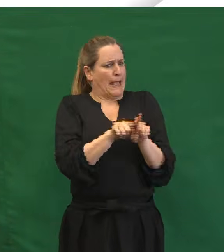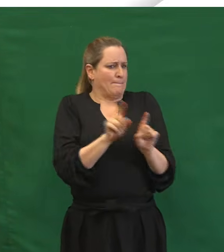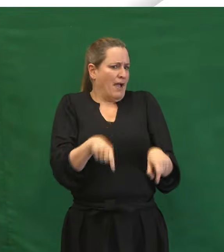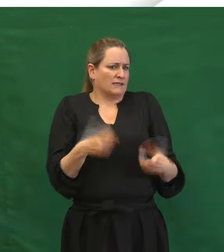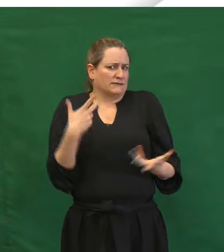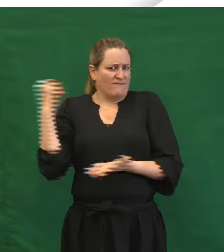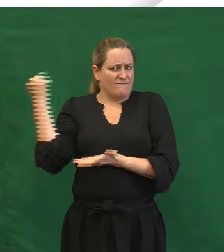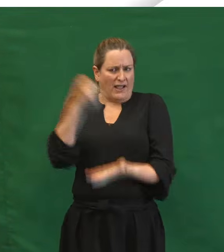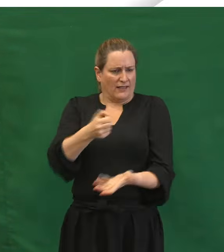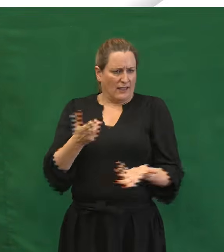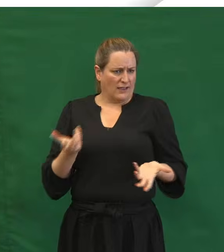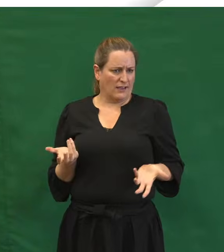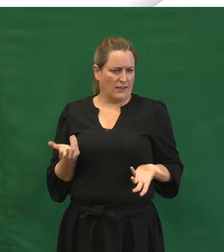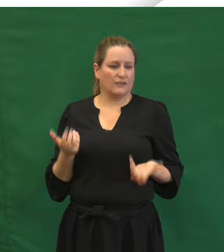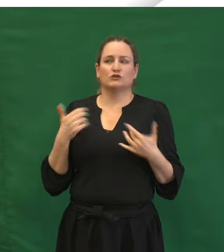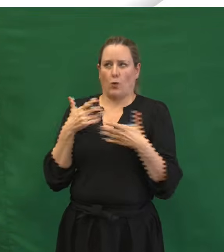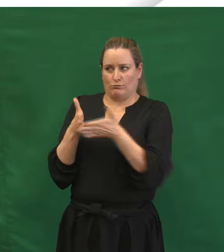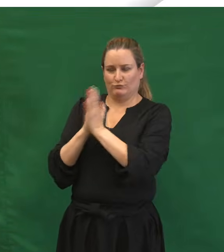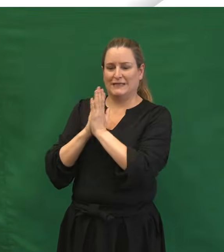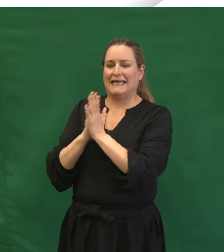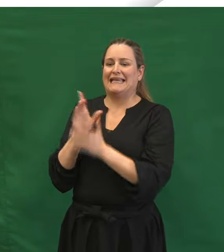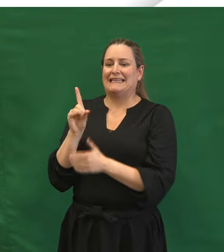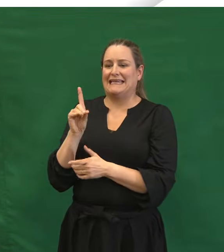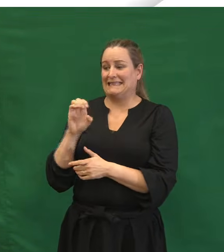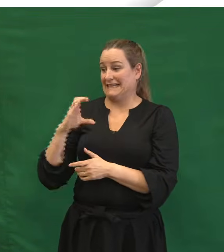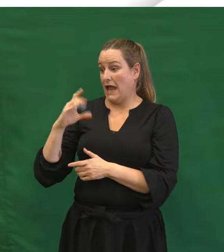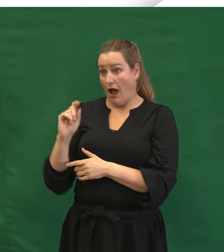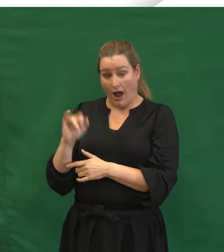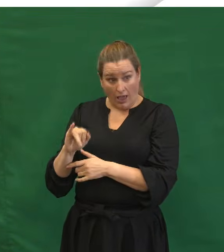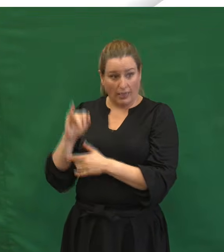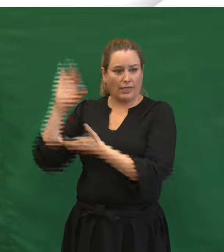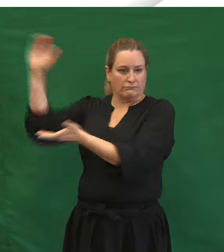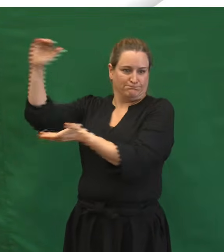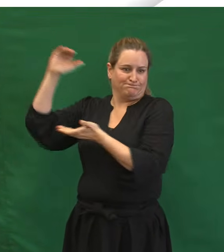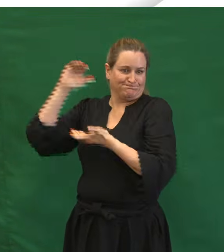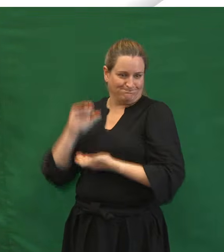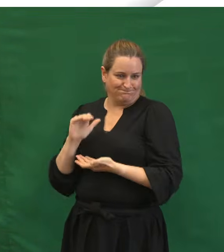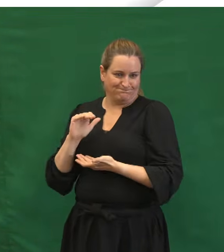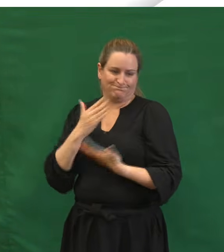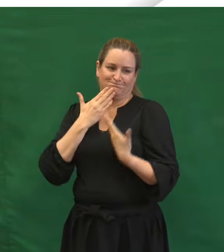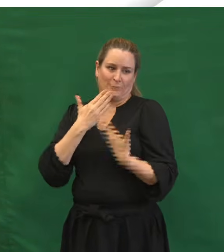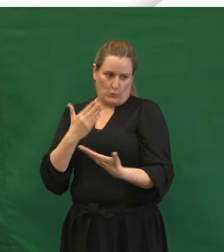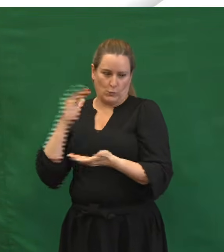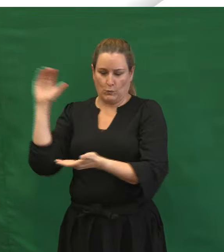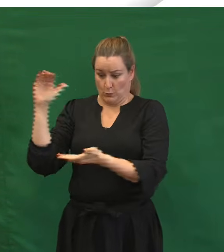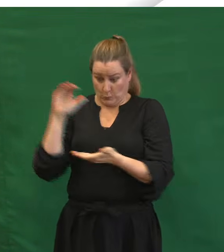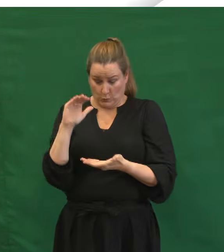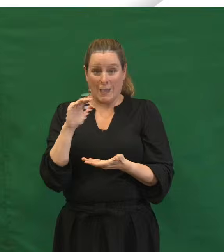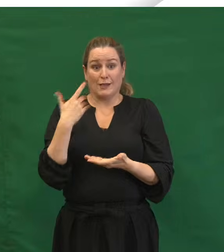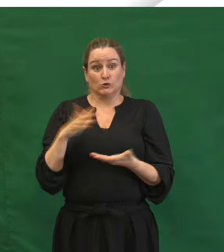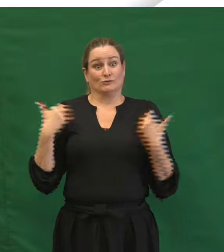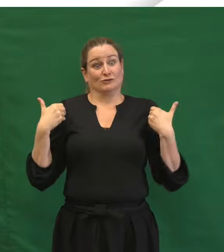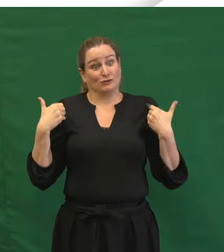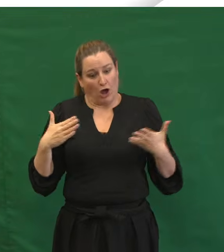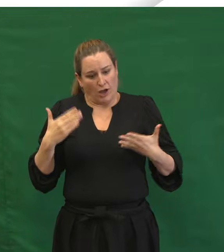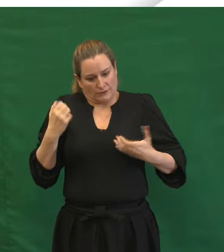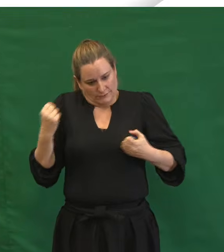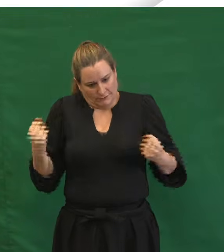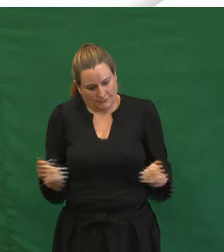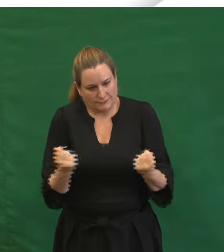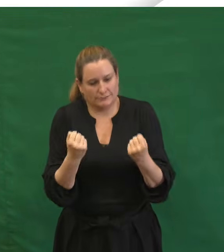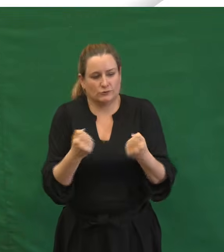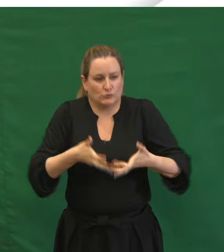we are getting specific funds from the DSDI as part of this year's funding that we get to start work now towards that